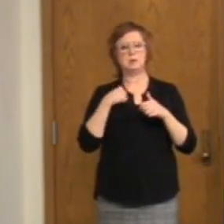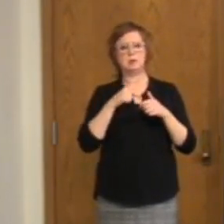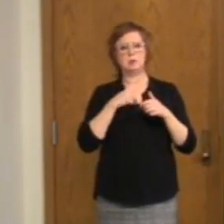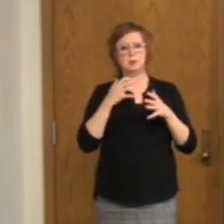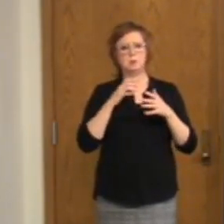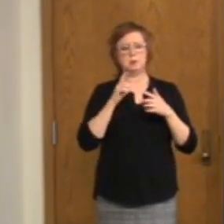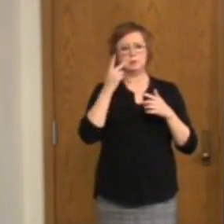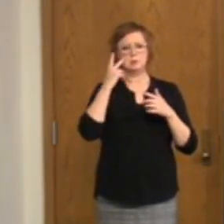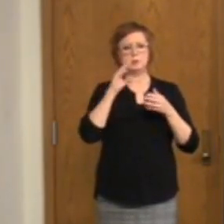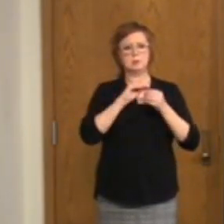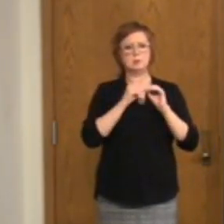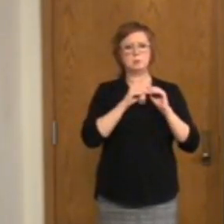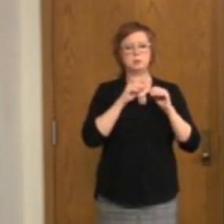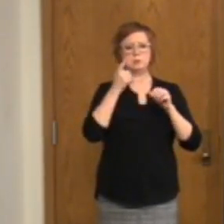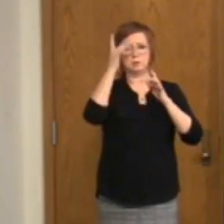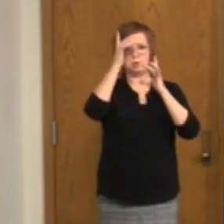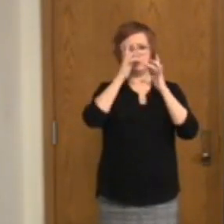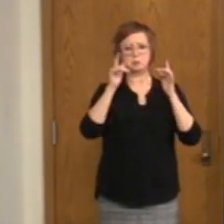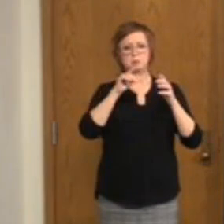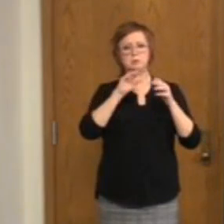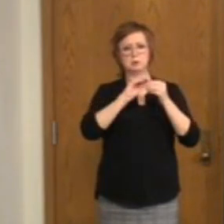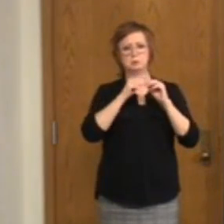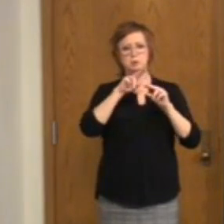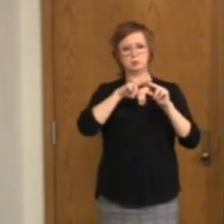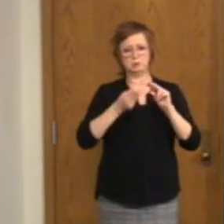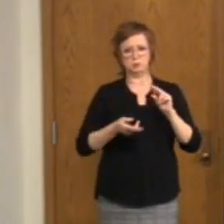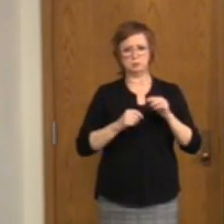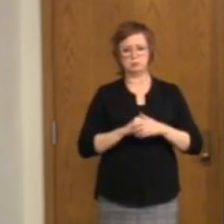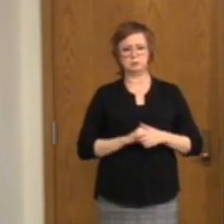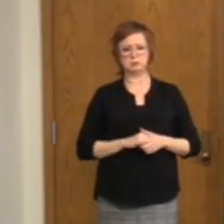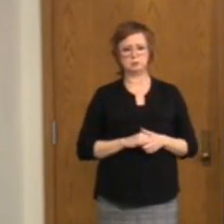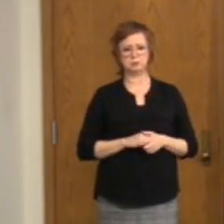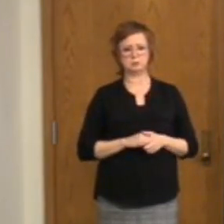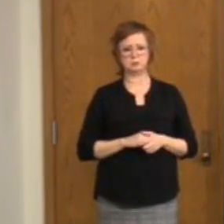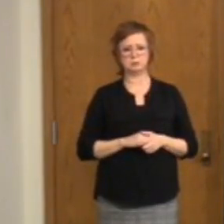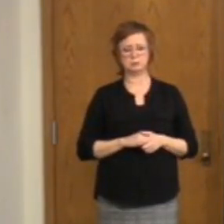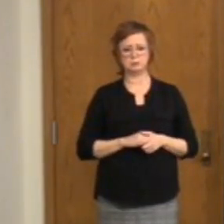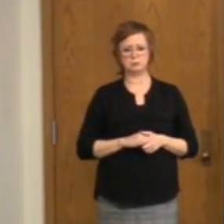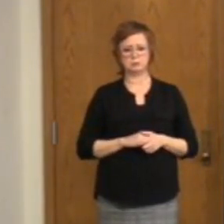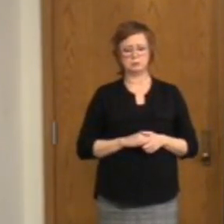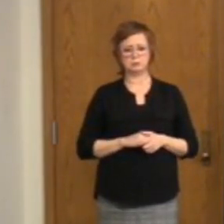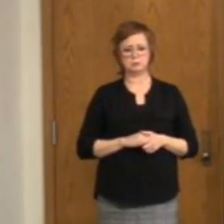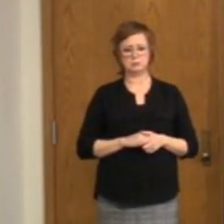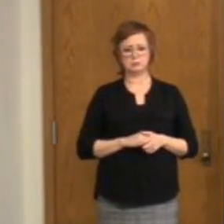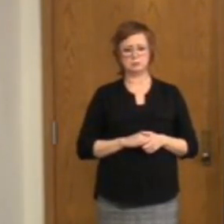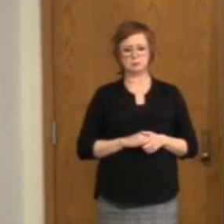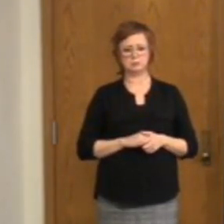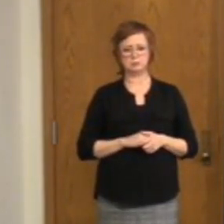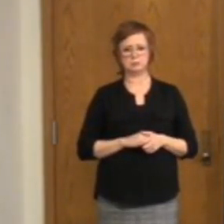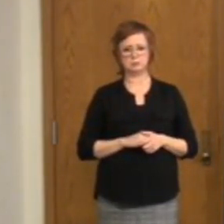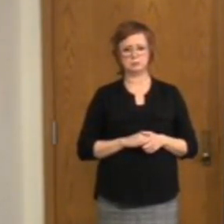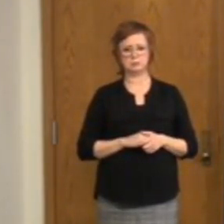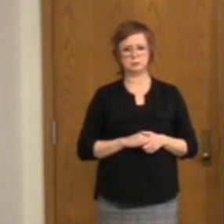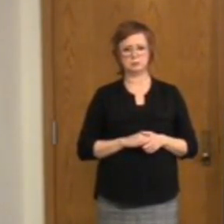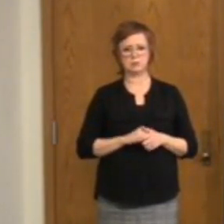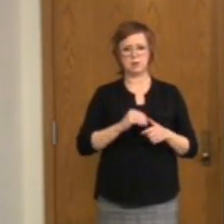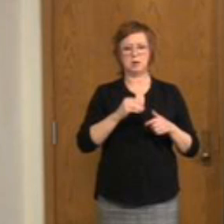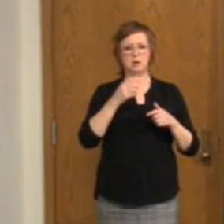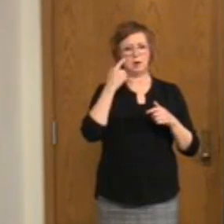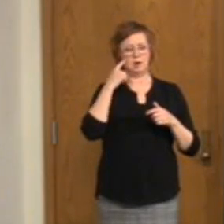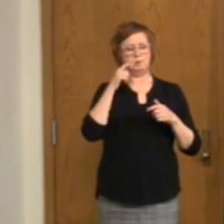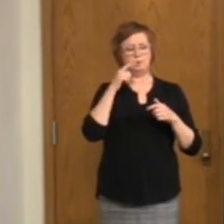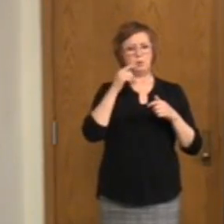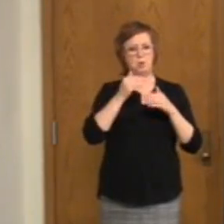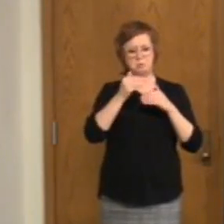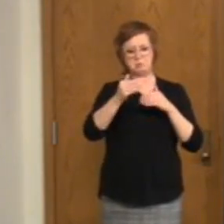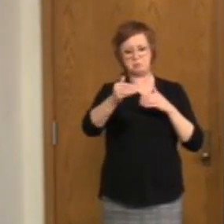2nd, and ultimately the next number of weeks and months looks very, very positive from a vaccination perspective. So Dr. Shahab,